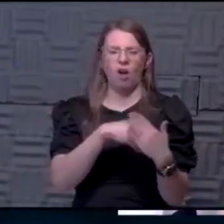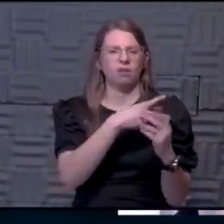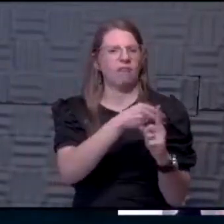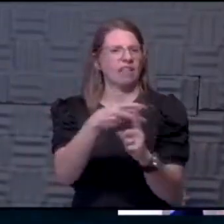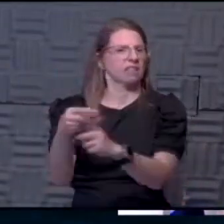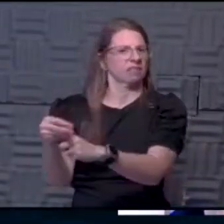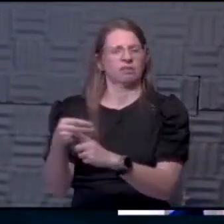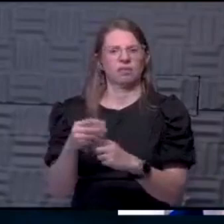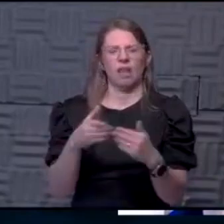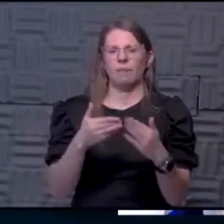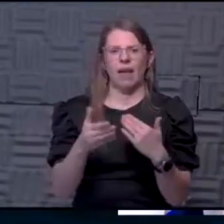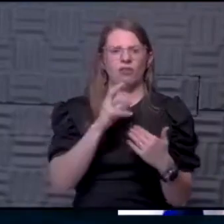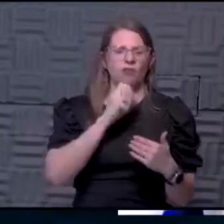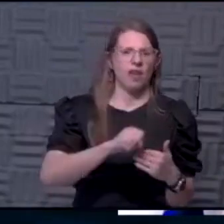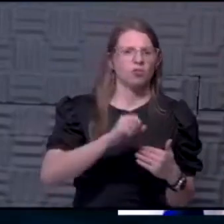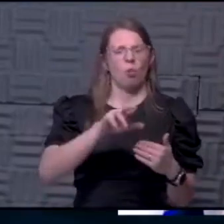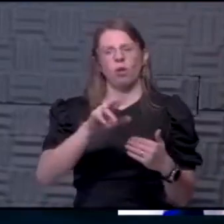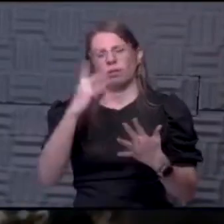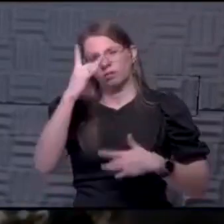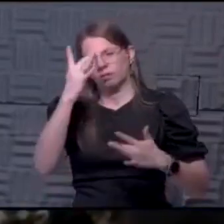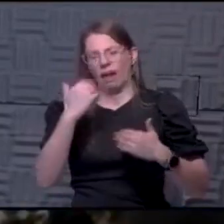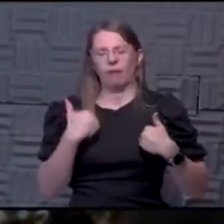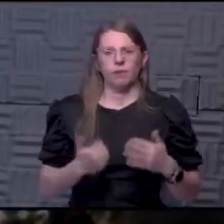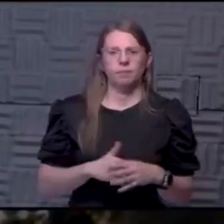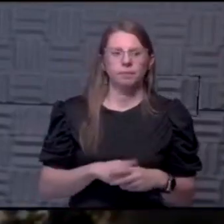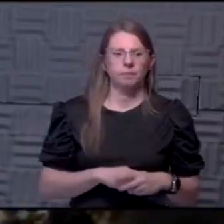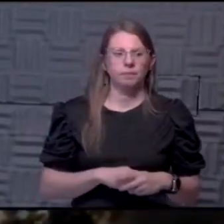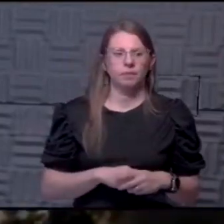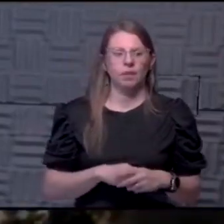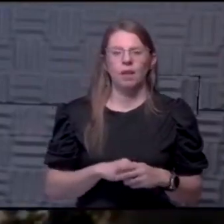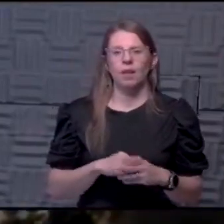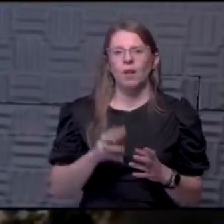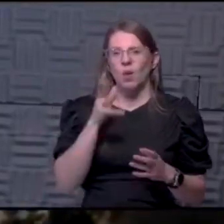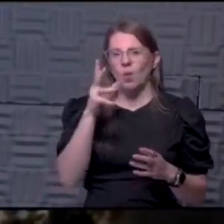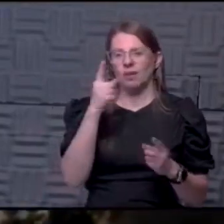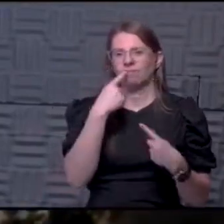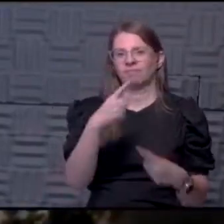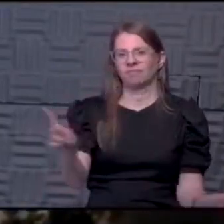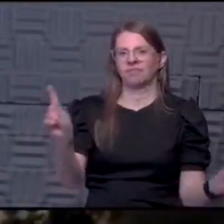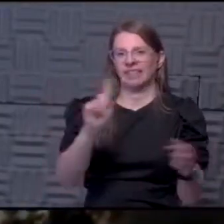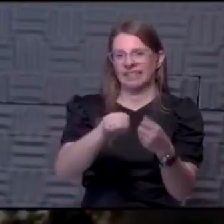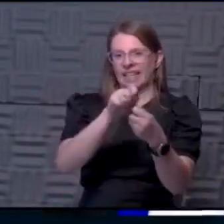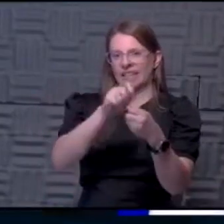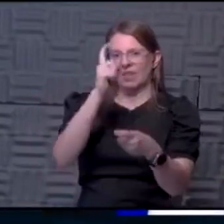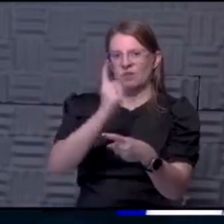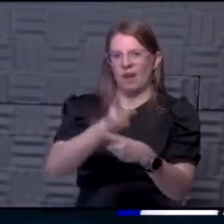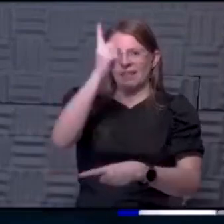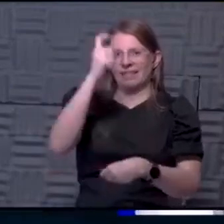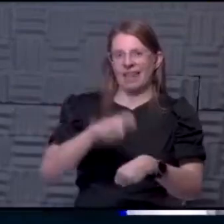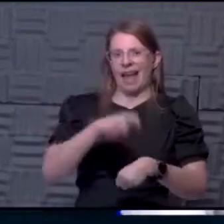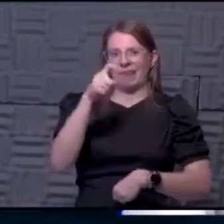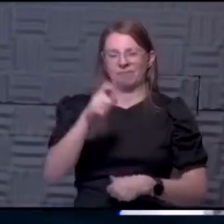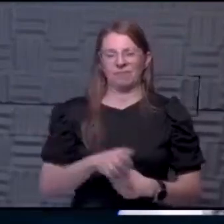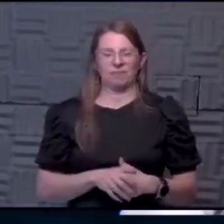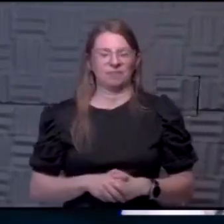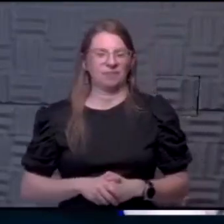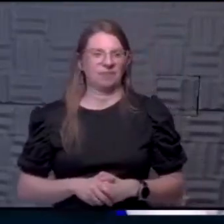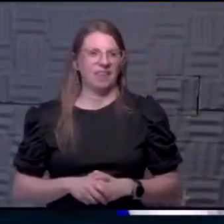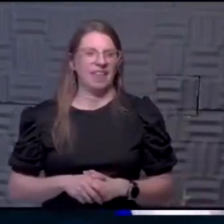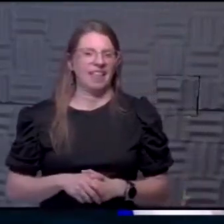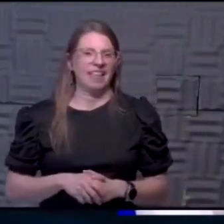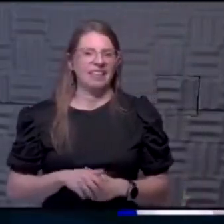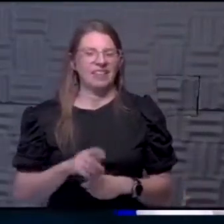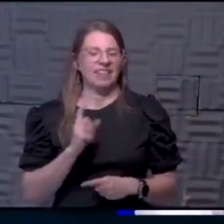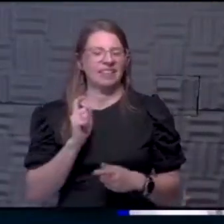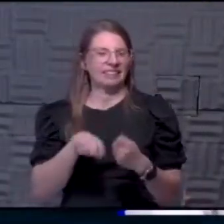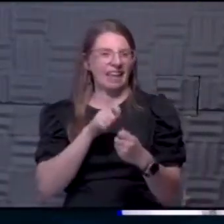vaccinated? Well, we'll say that exactly at the right time. Whatever that is. That was an exactly right